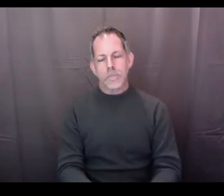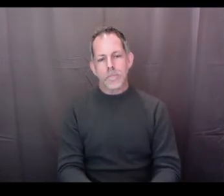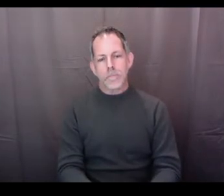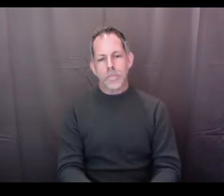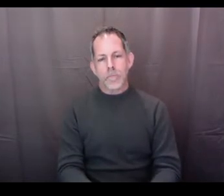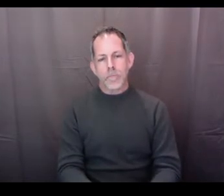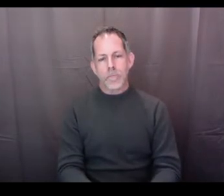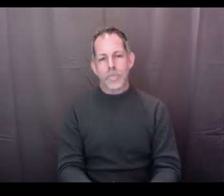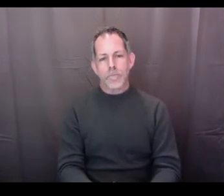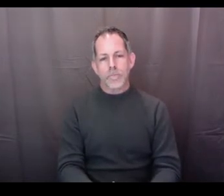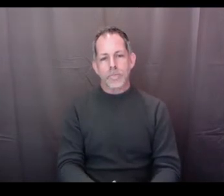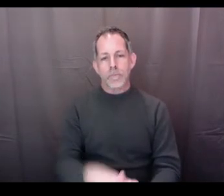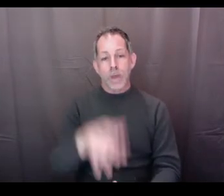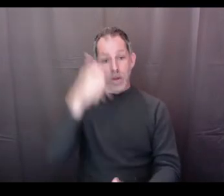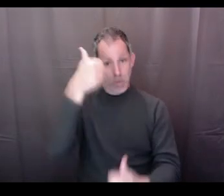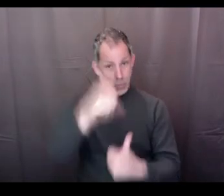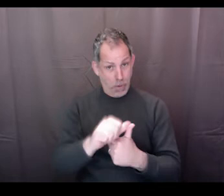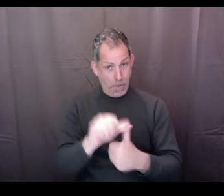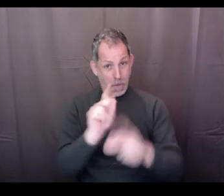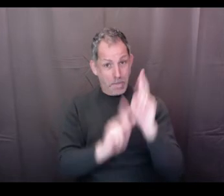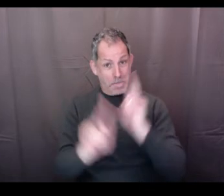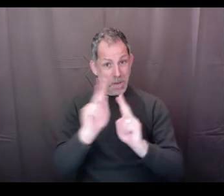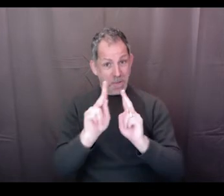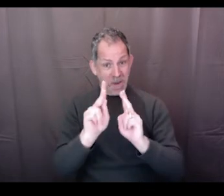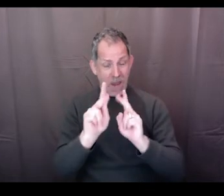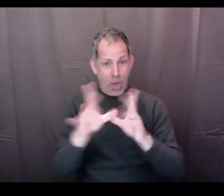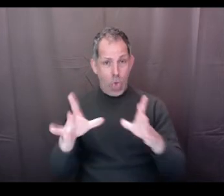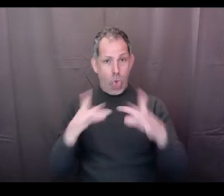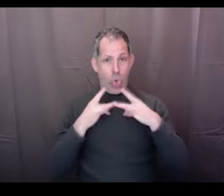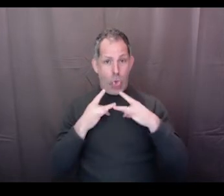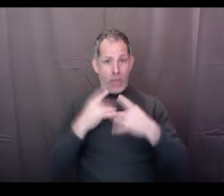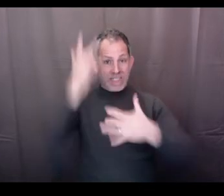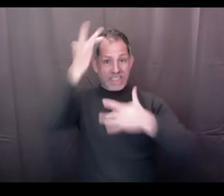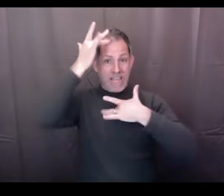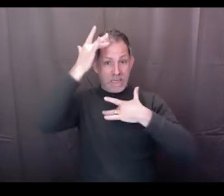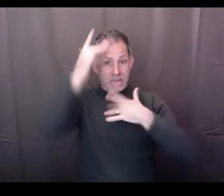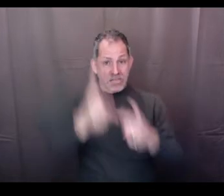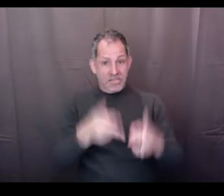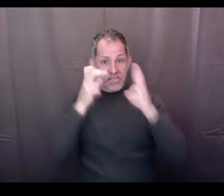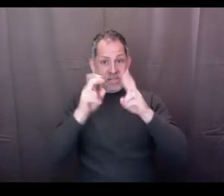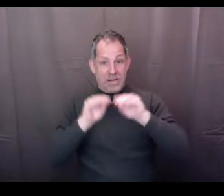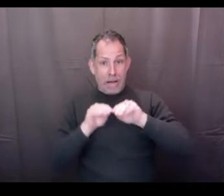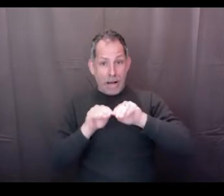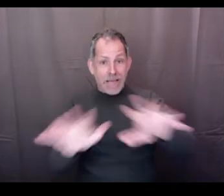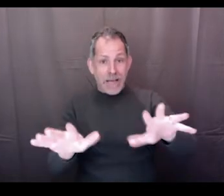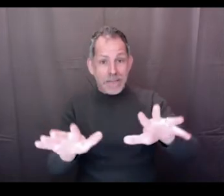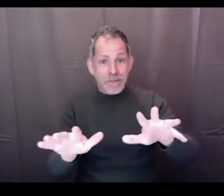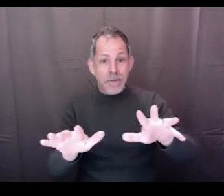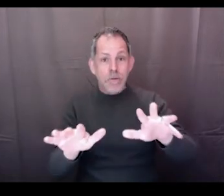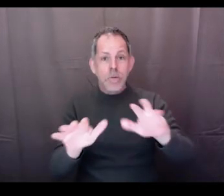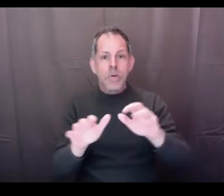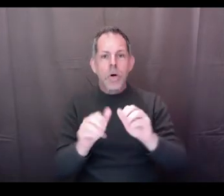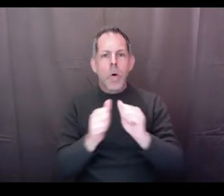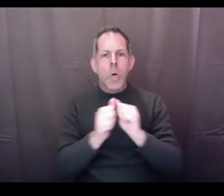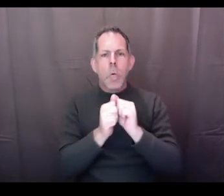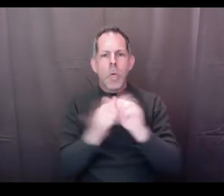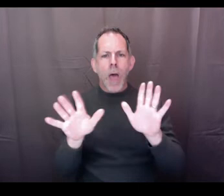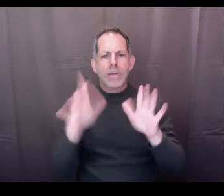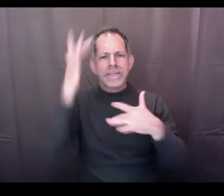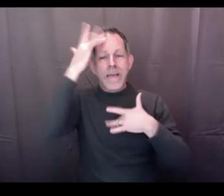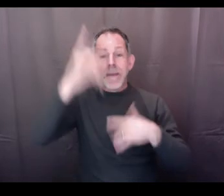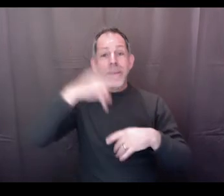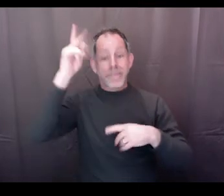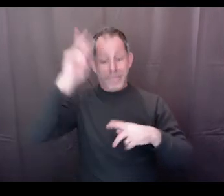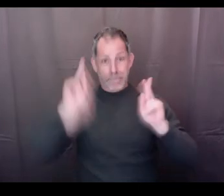and remembering that people can be contagious without knowing they're sick. Even if they do